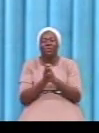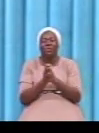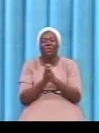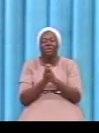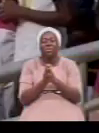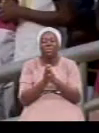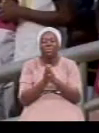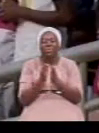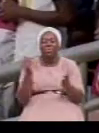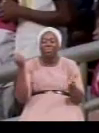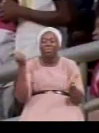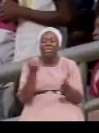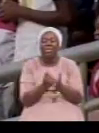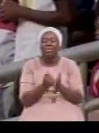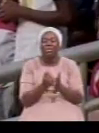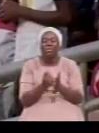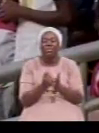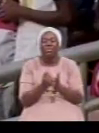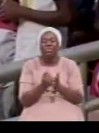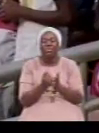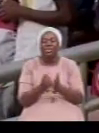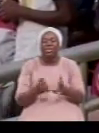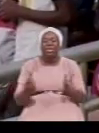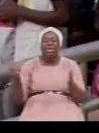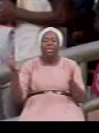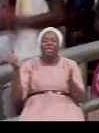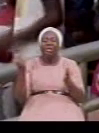pray. Amen. And the people of God say,